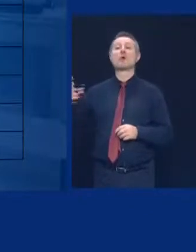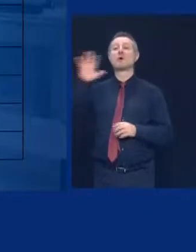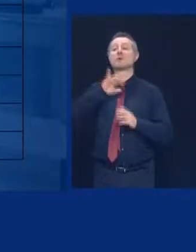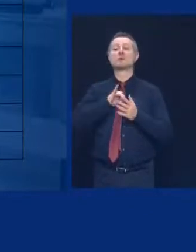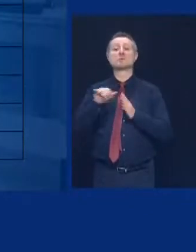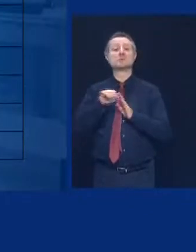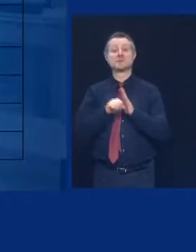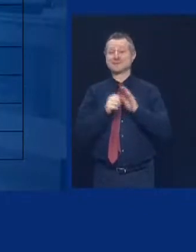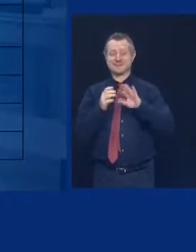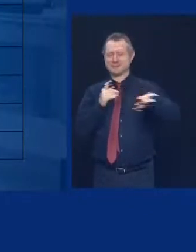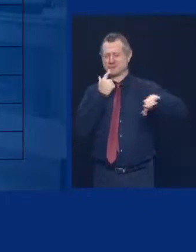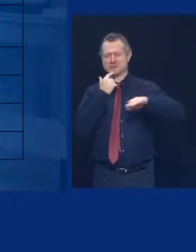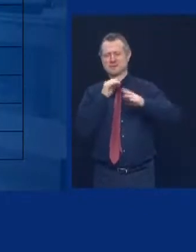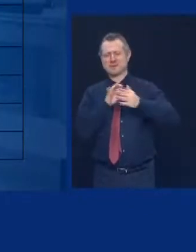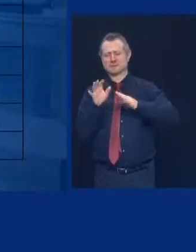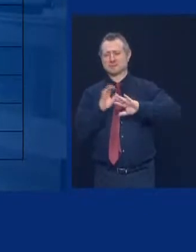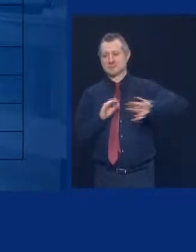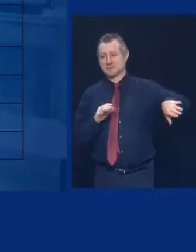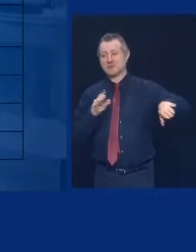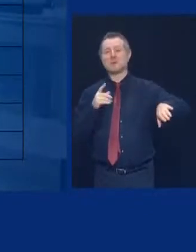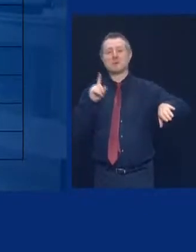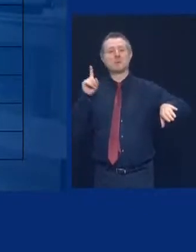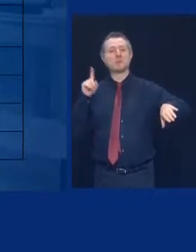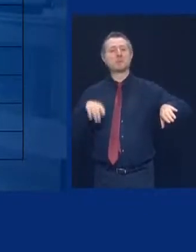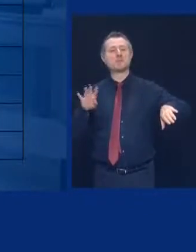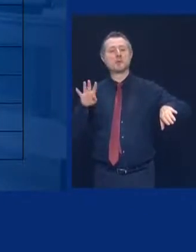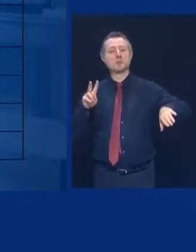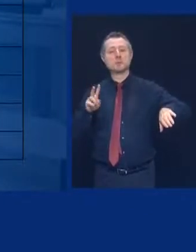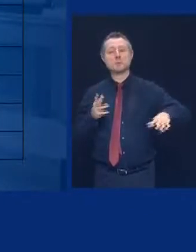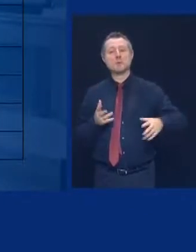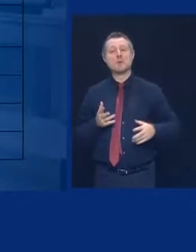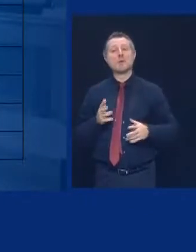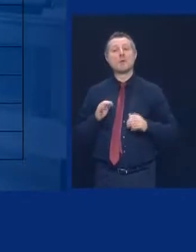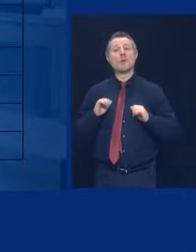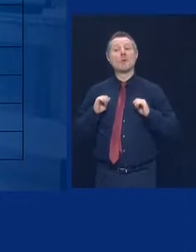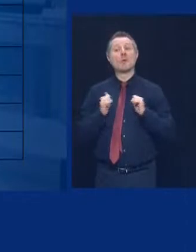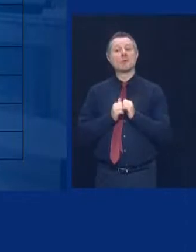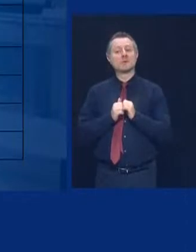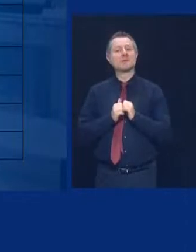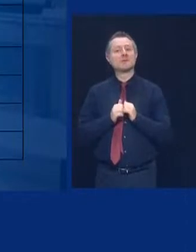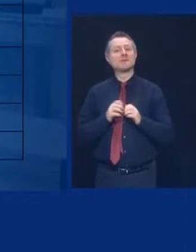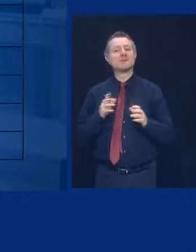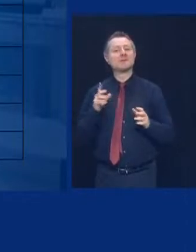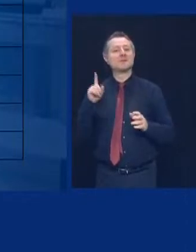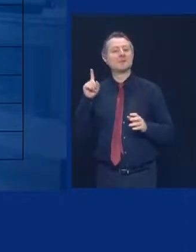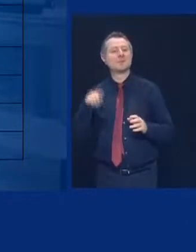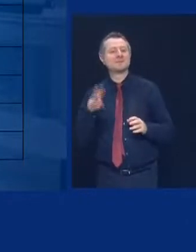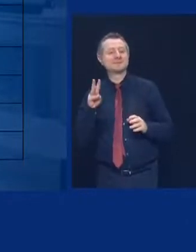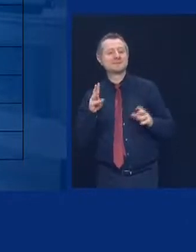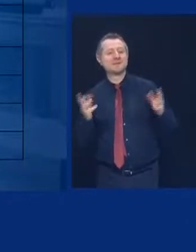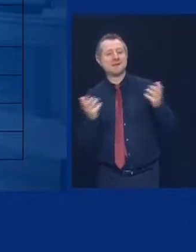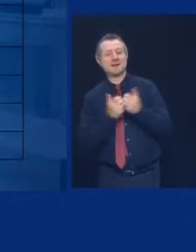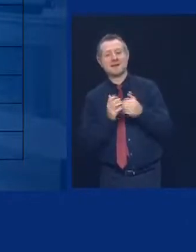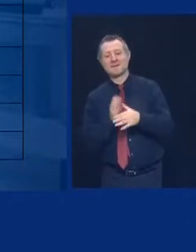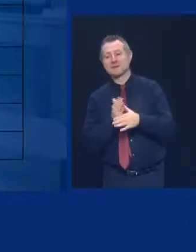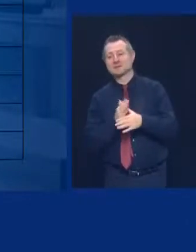1.4, with 1.6, 7 New Yorkers passed away. They're in our thoughts and